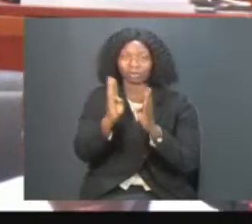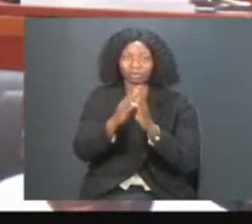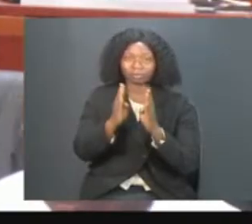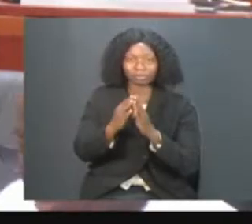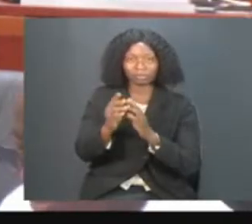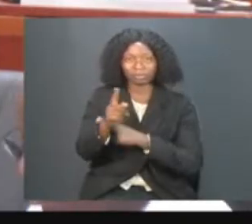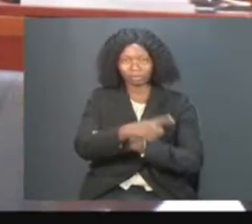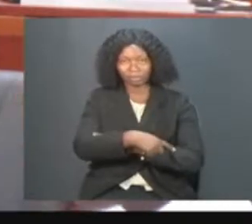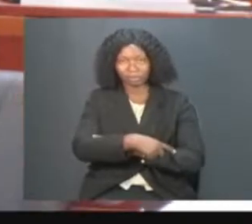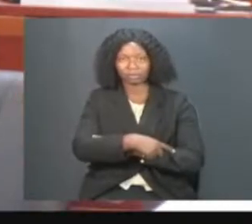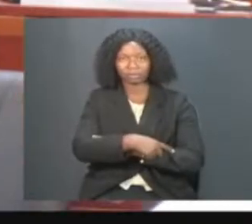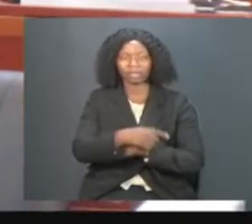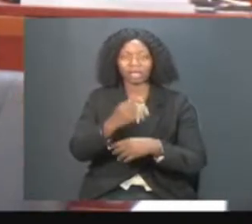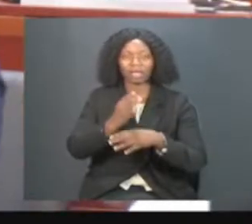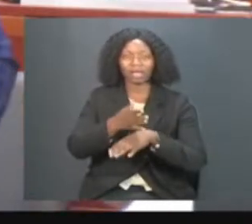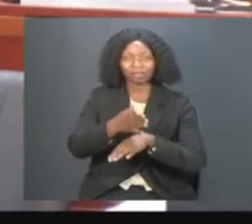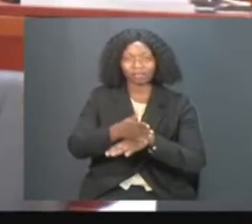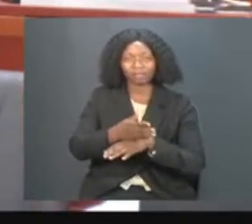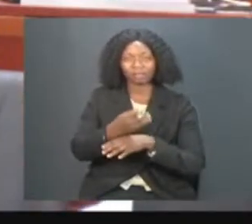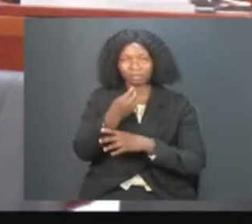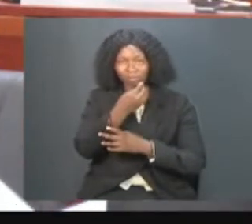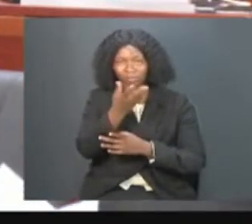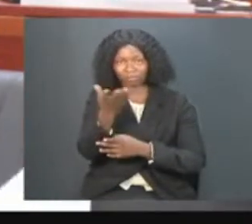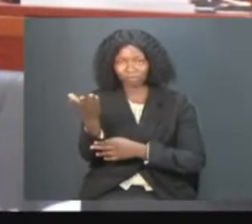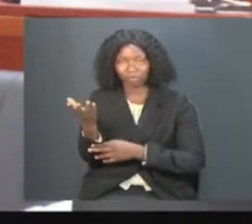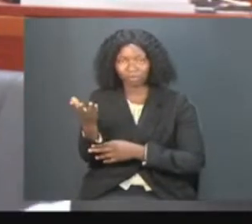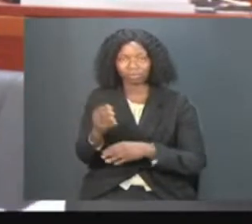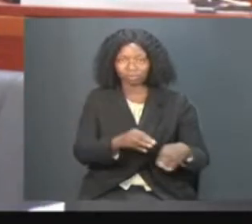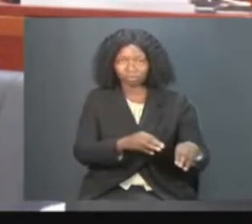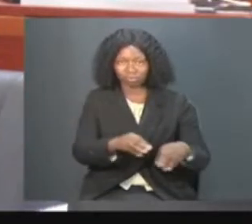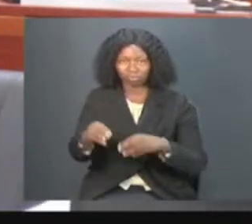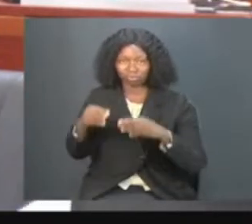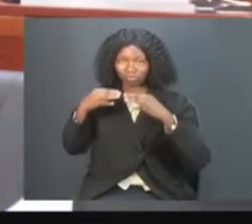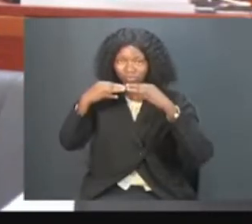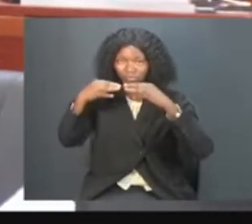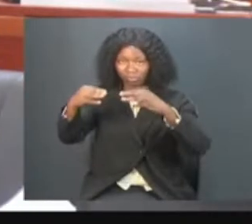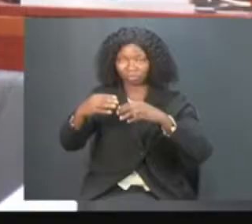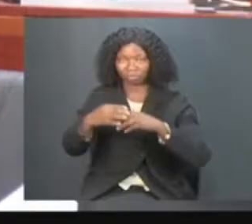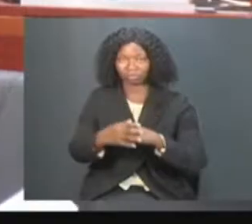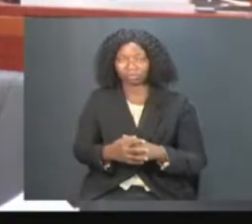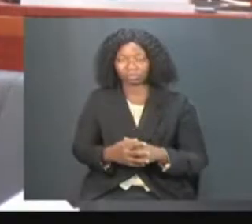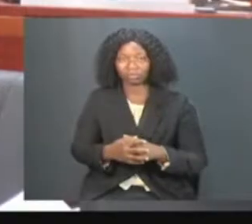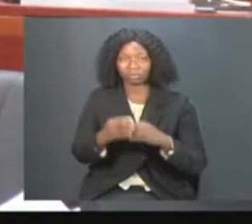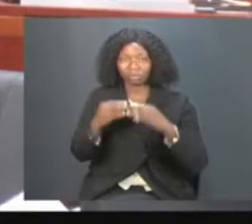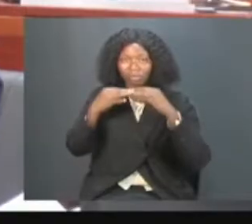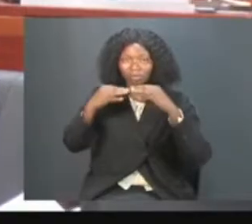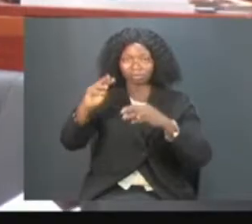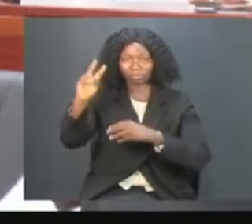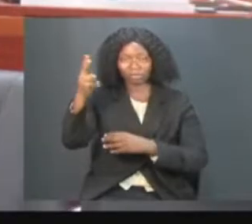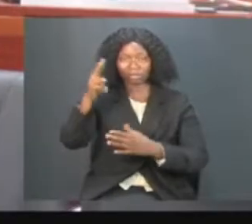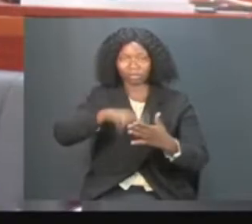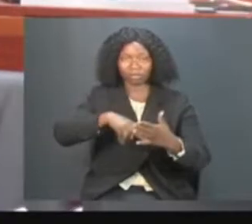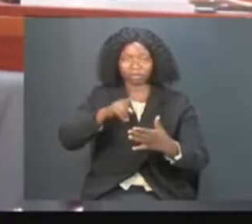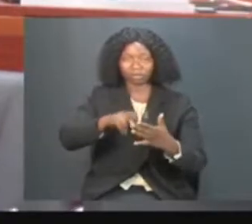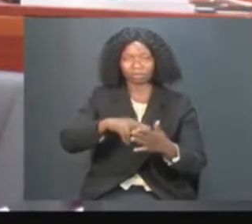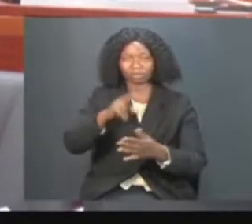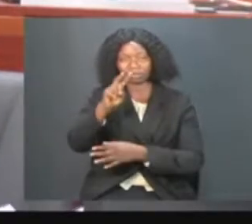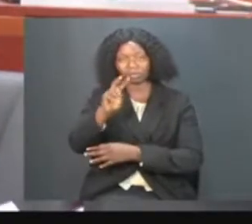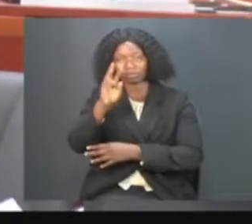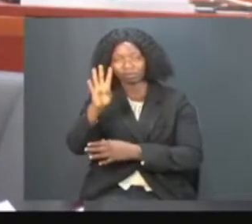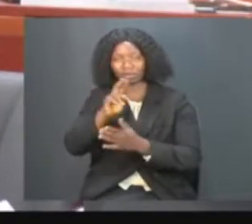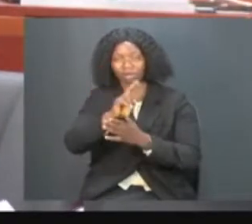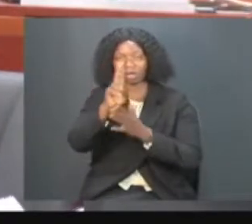have elapsed after the notice to move the motion is given, that the motion for the second reading of the